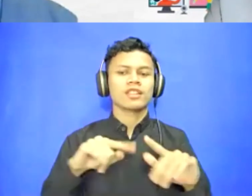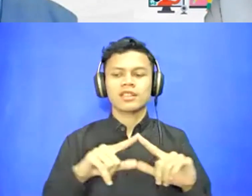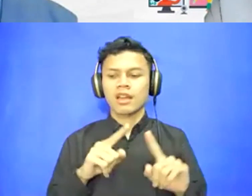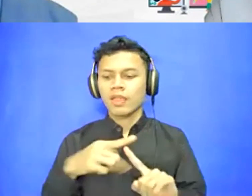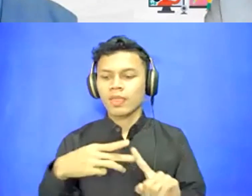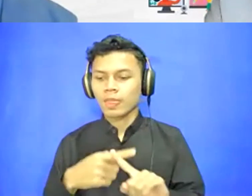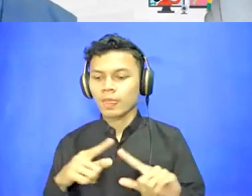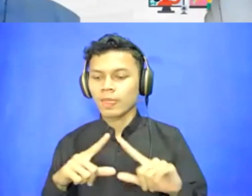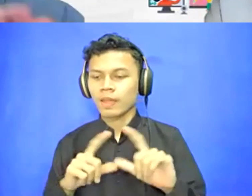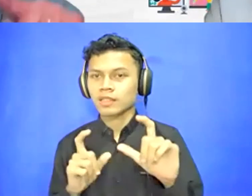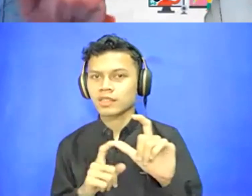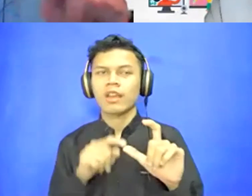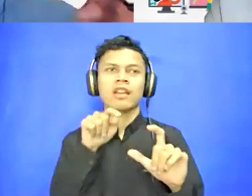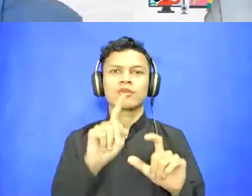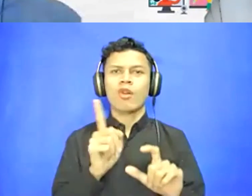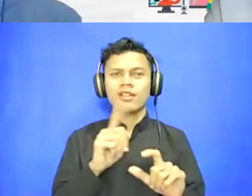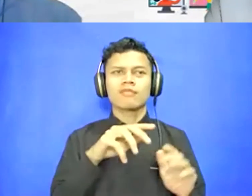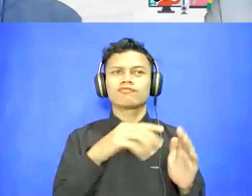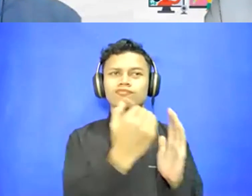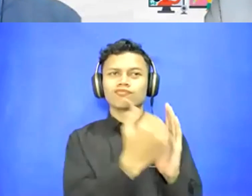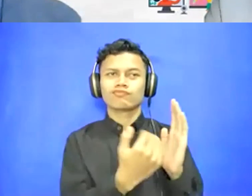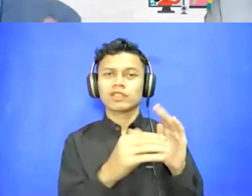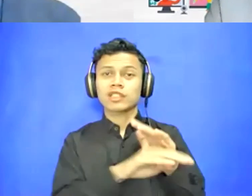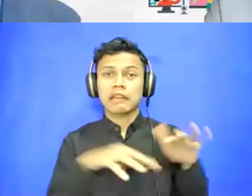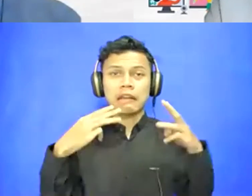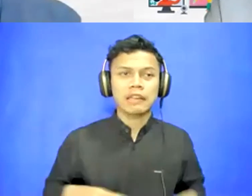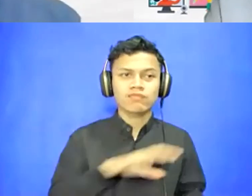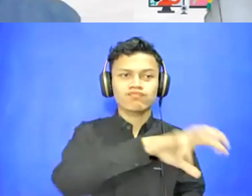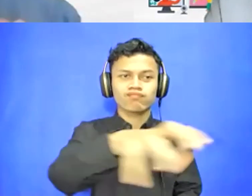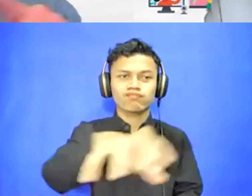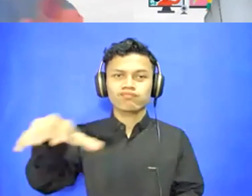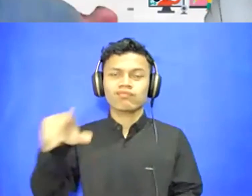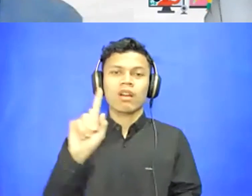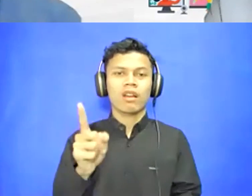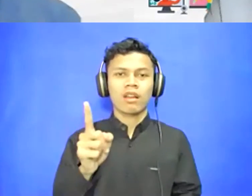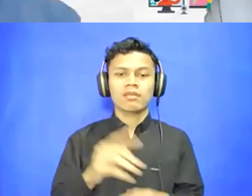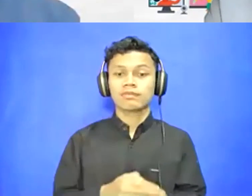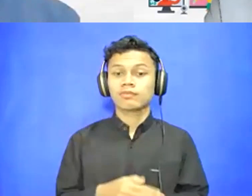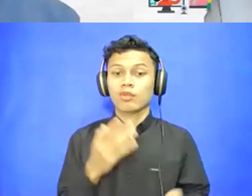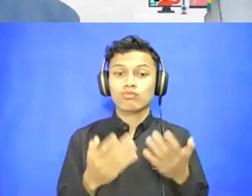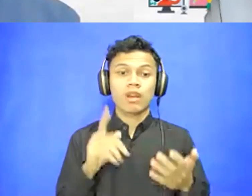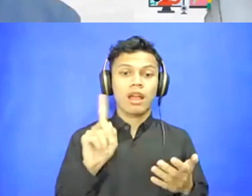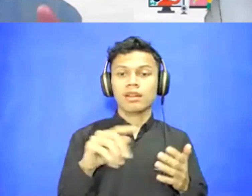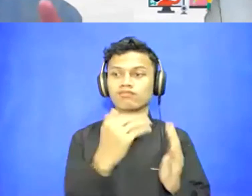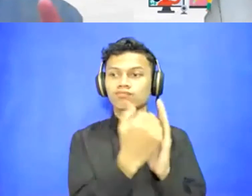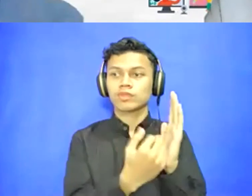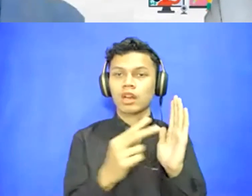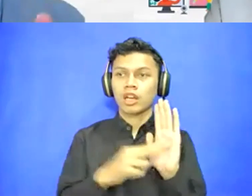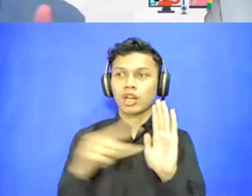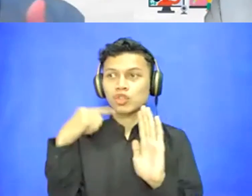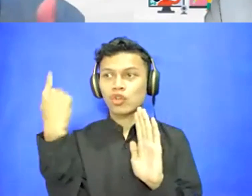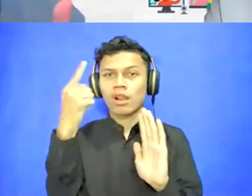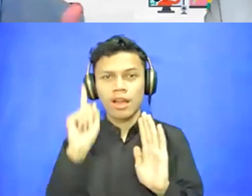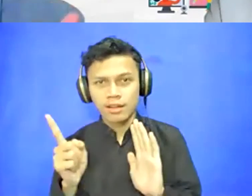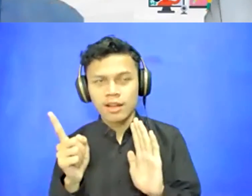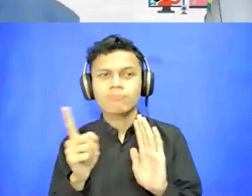And so there can be national policies and laws. There can be state policies and laws. And then there